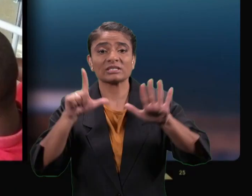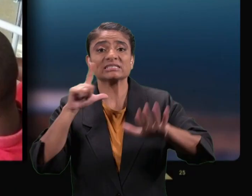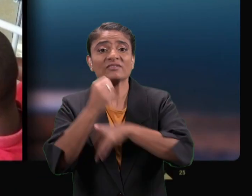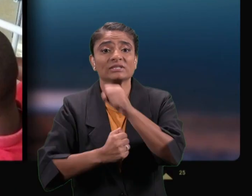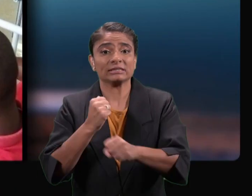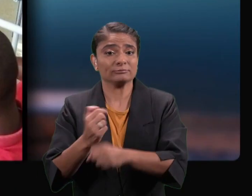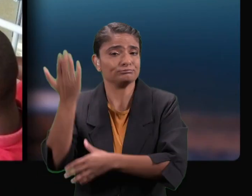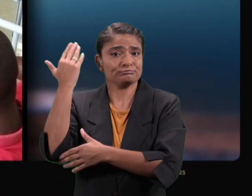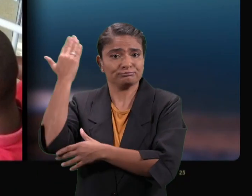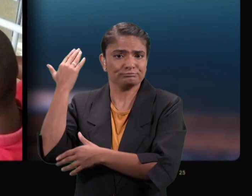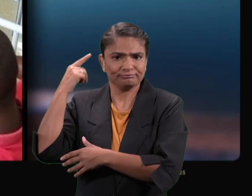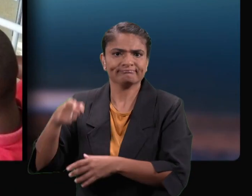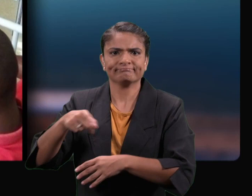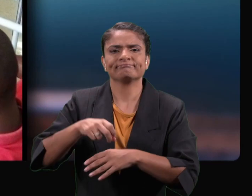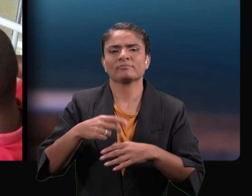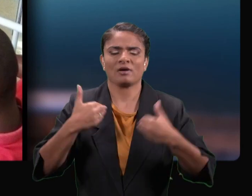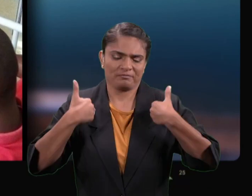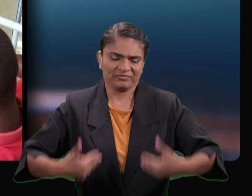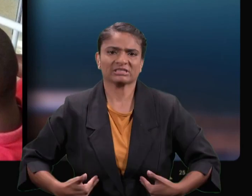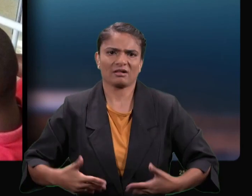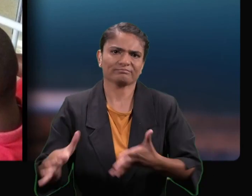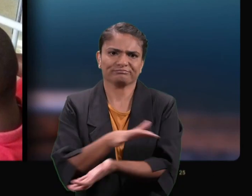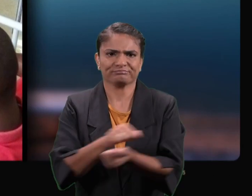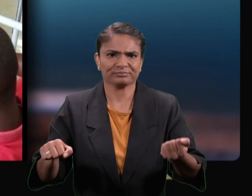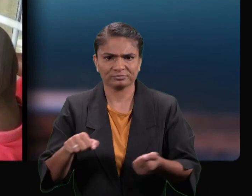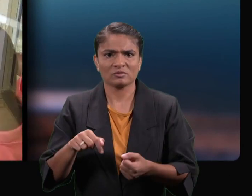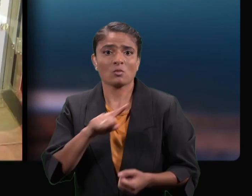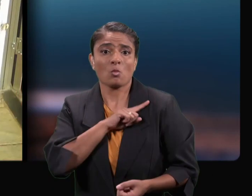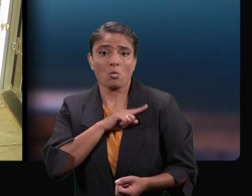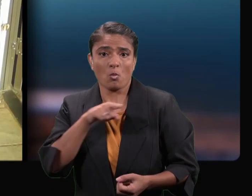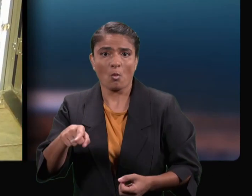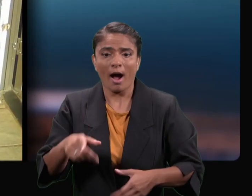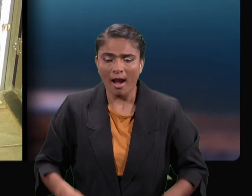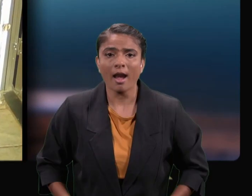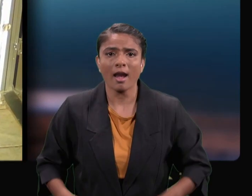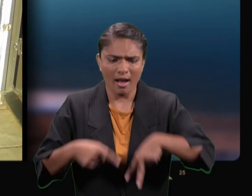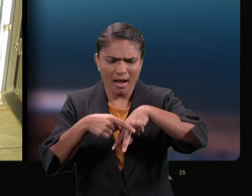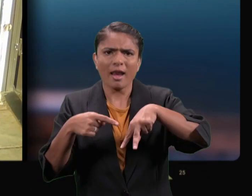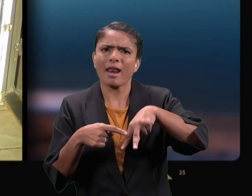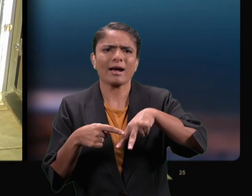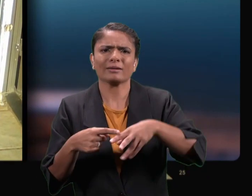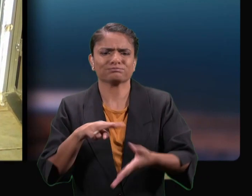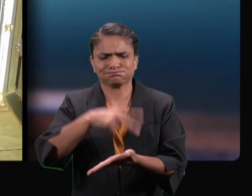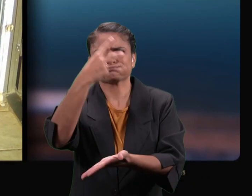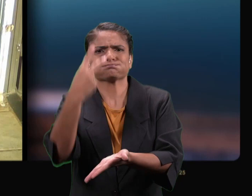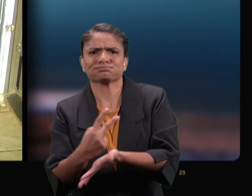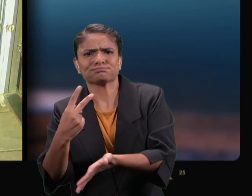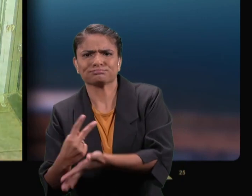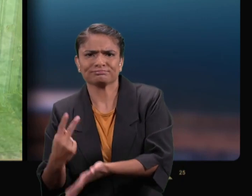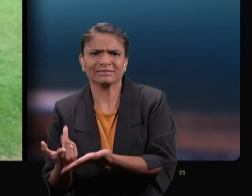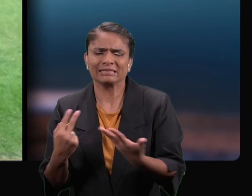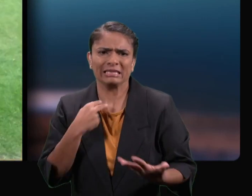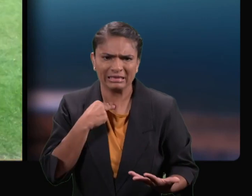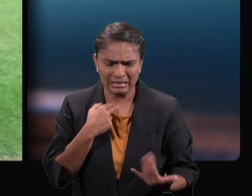7 years ago, Sharon experienced a personal physical setback, the result of which was a loss of function of her legs. Coming to terms